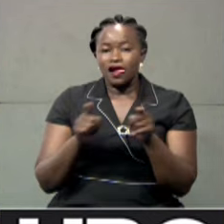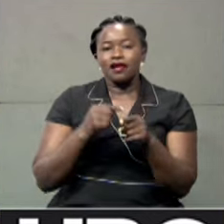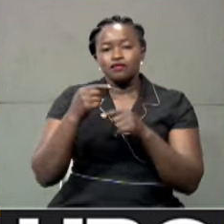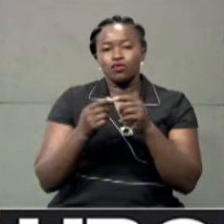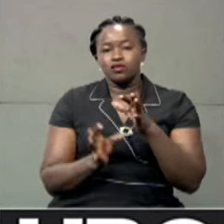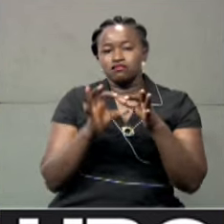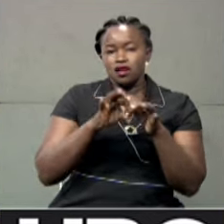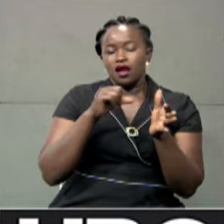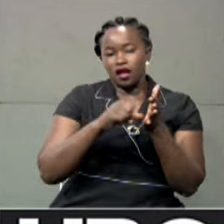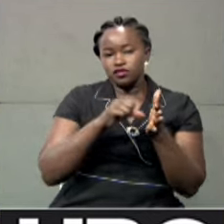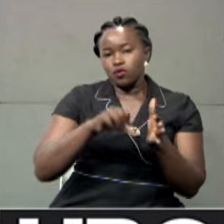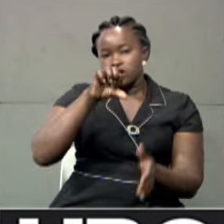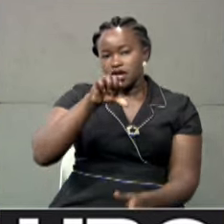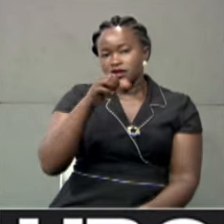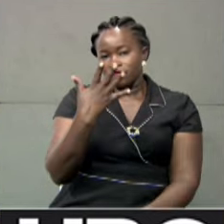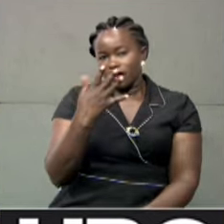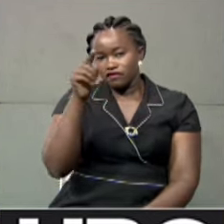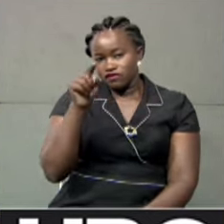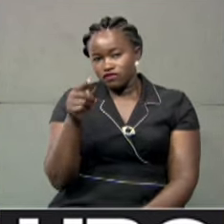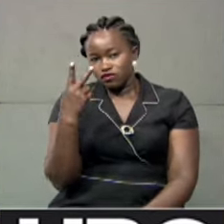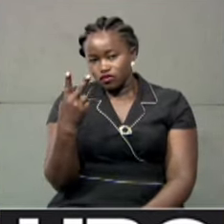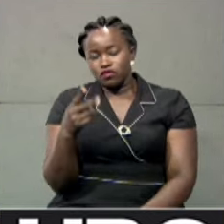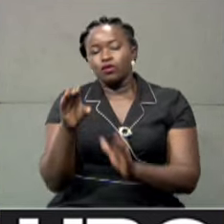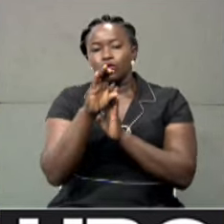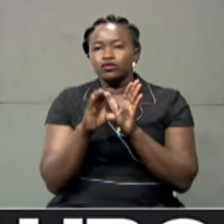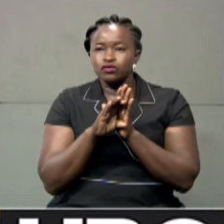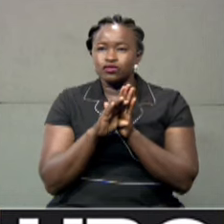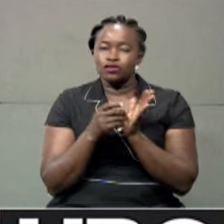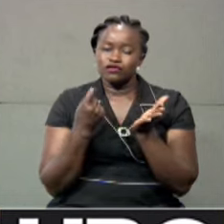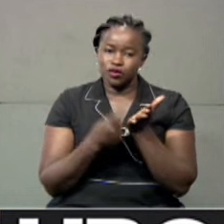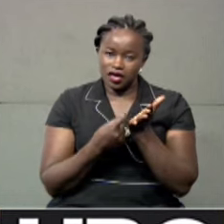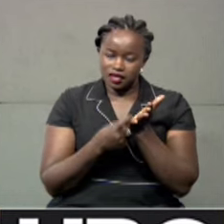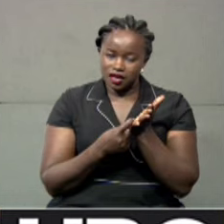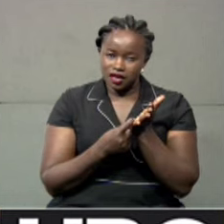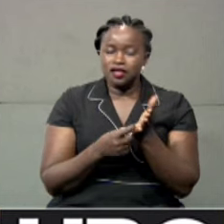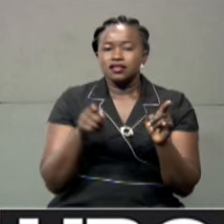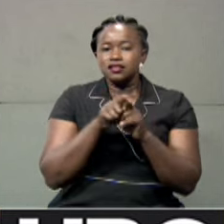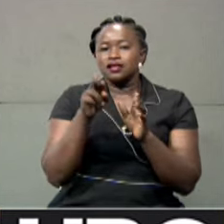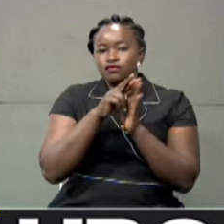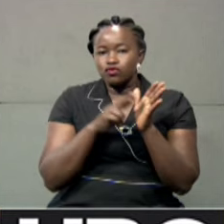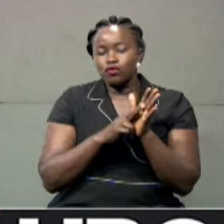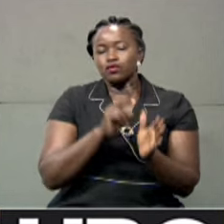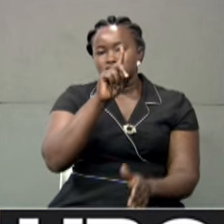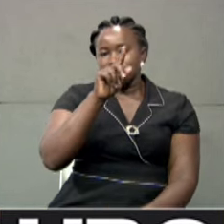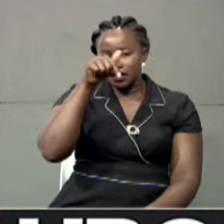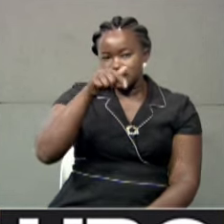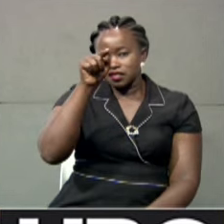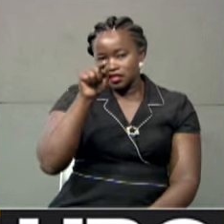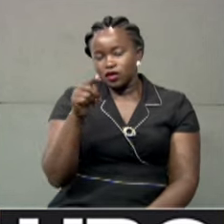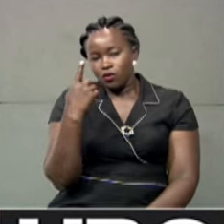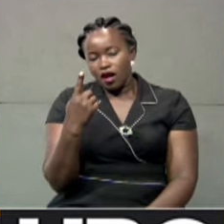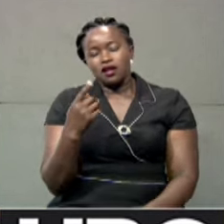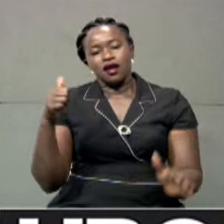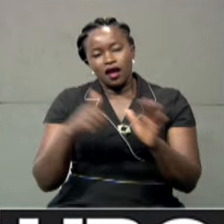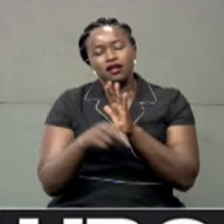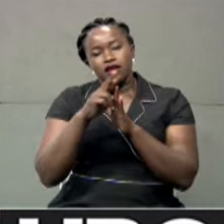Article 95.2 of the Constitution of Uganda and Rule 17.1 of Rules